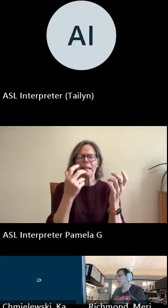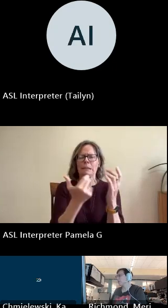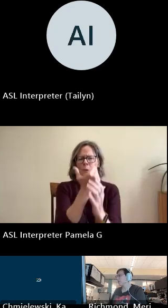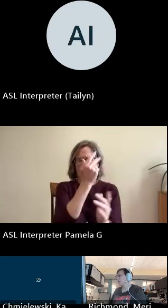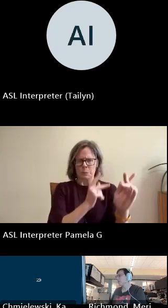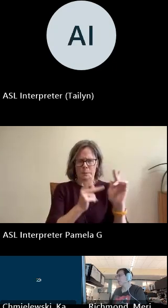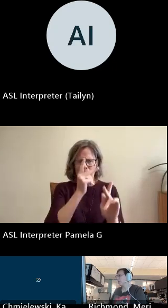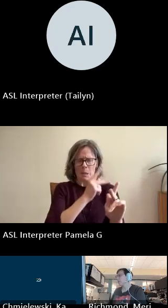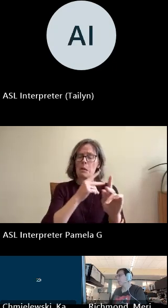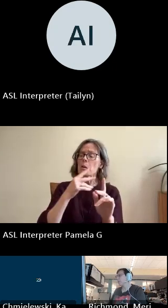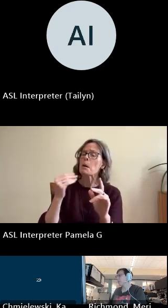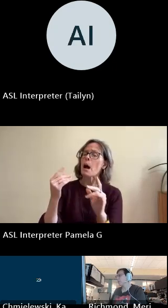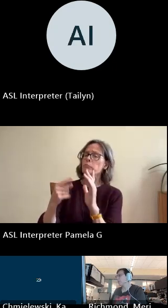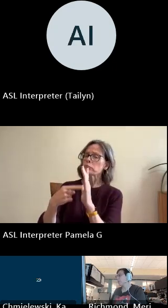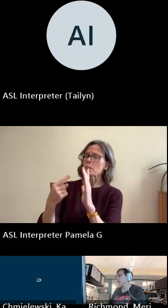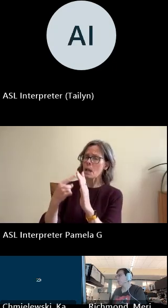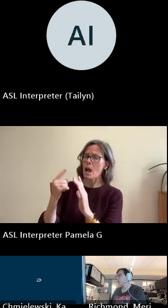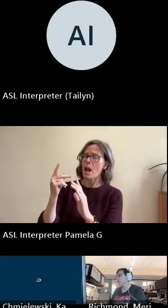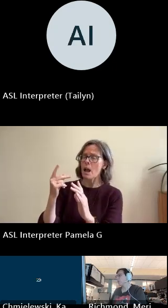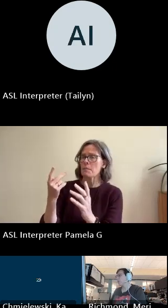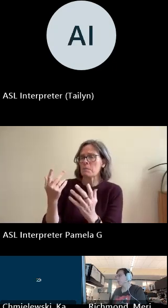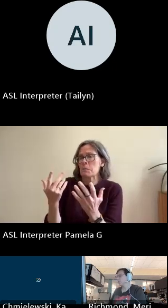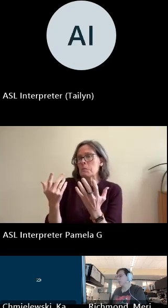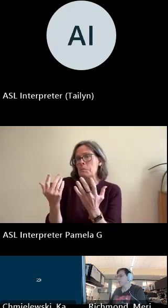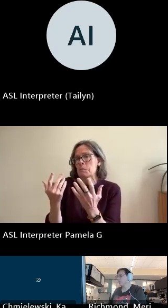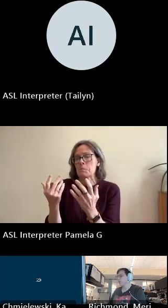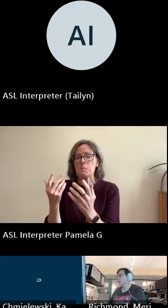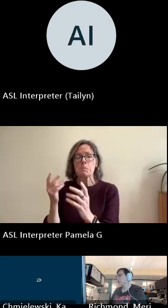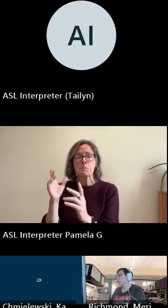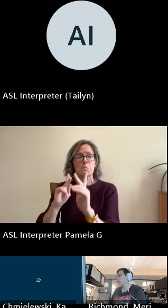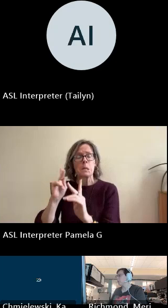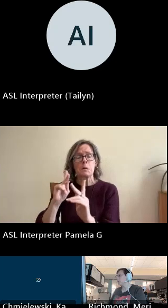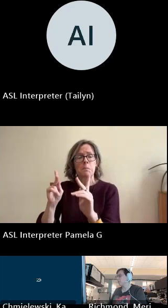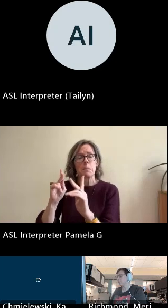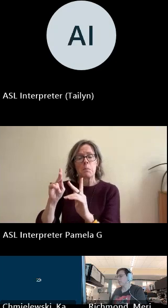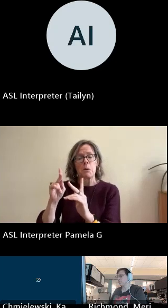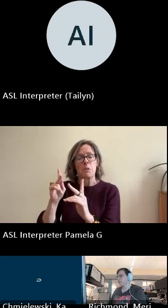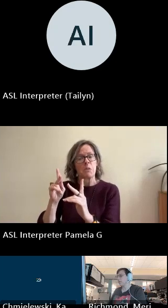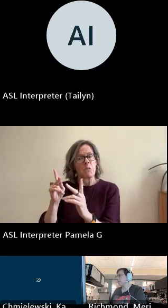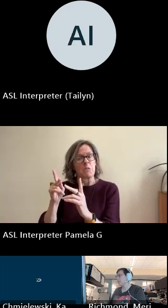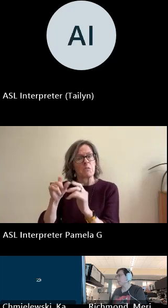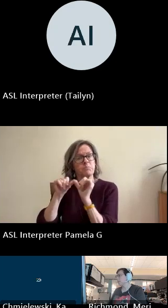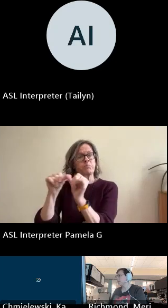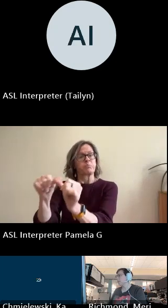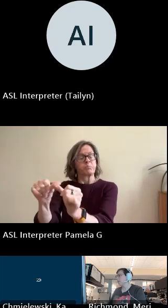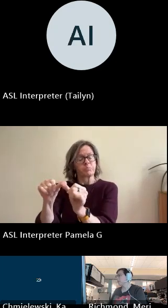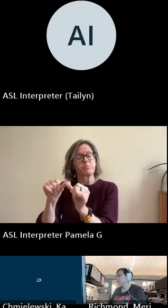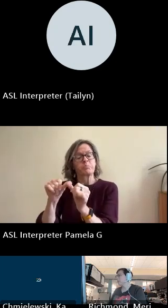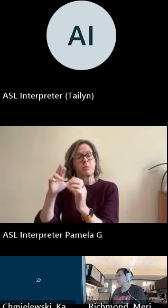but sometimes folks are coming in after being in a MAPE represented position for a while.